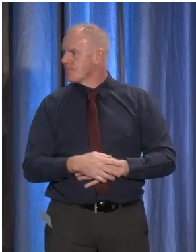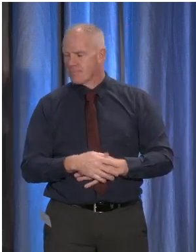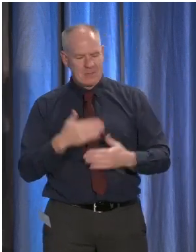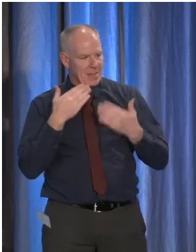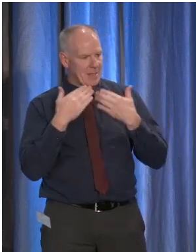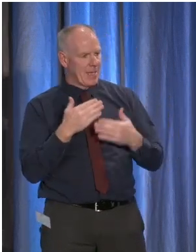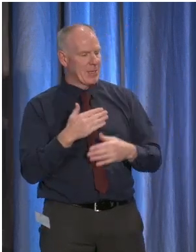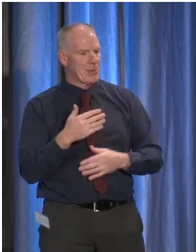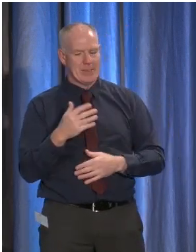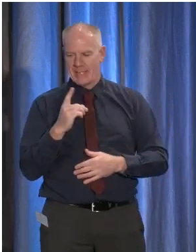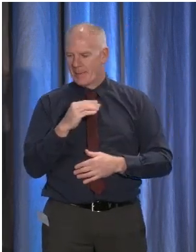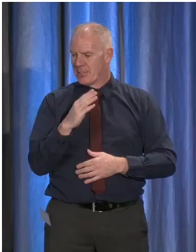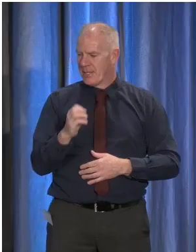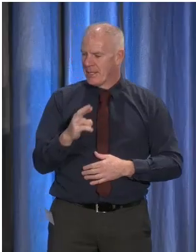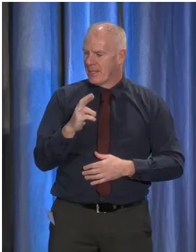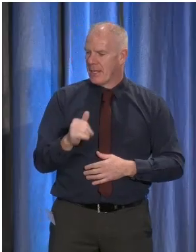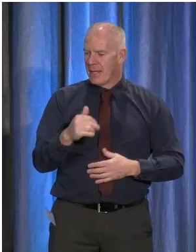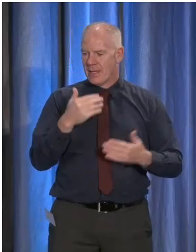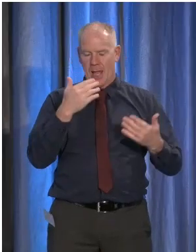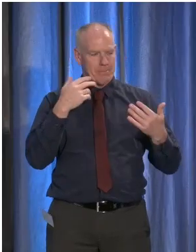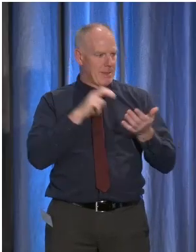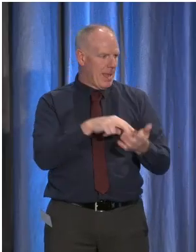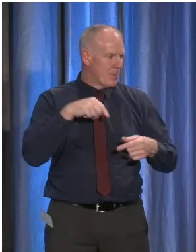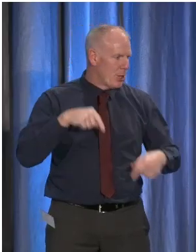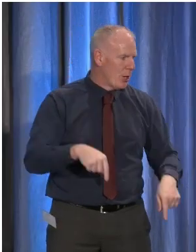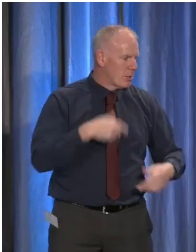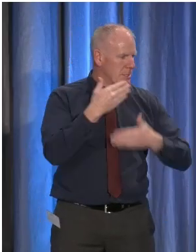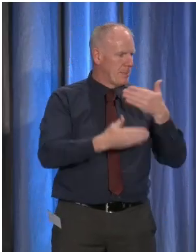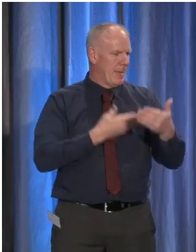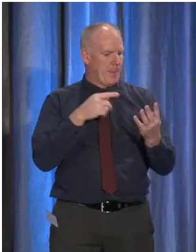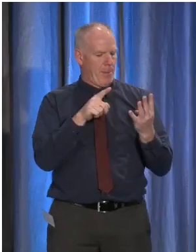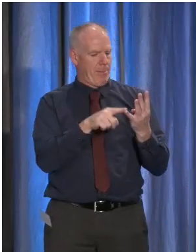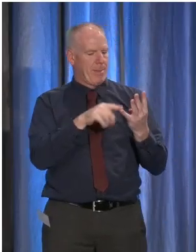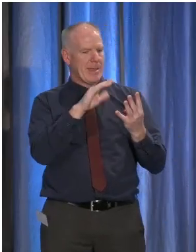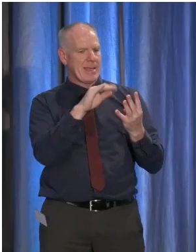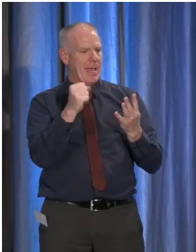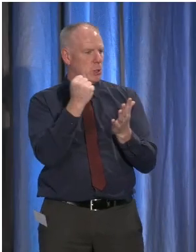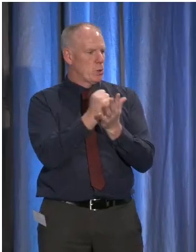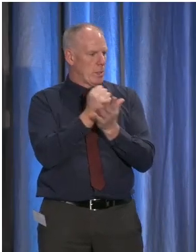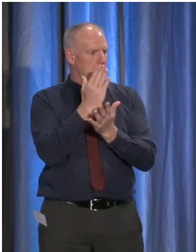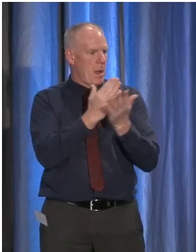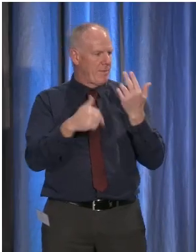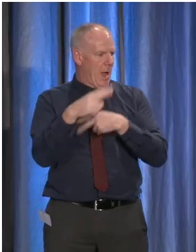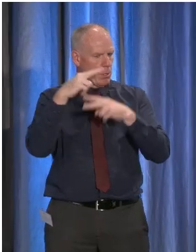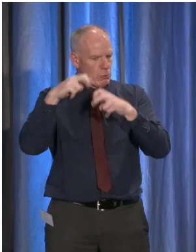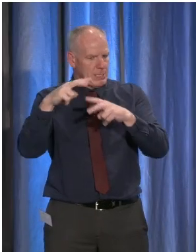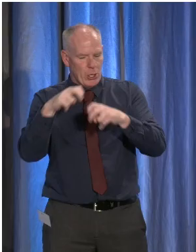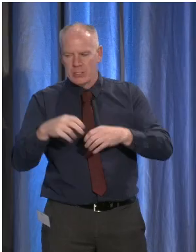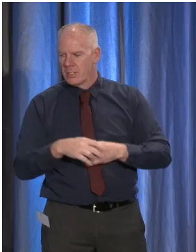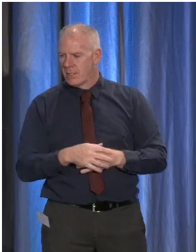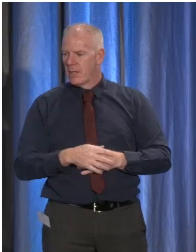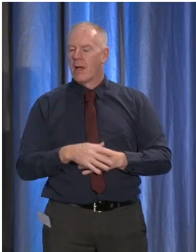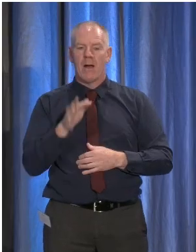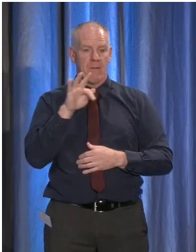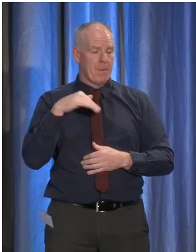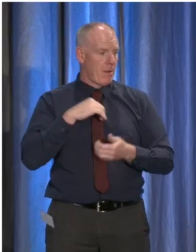Thanks, Debs, and good morning, everyone. I'm delighted to be here to speak to the case study element of the evaluation on behalf